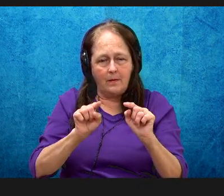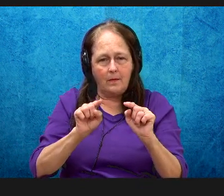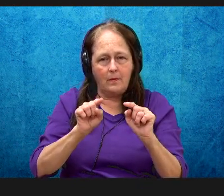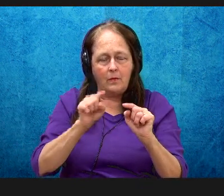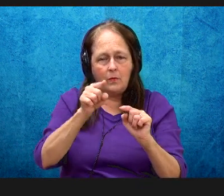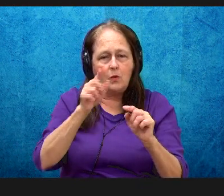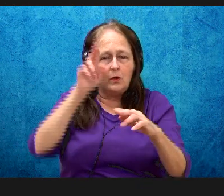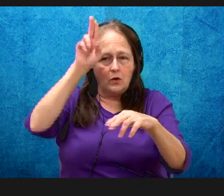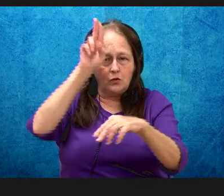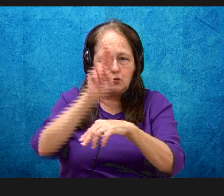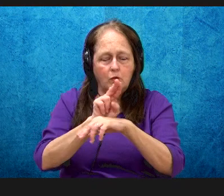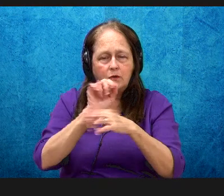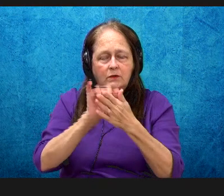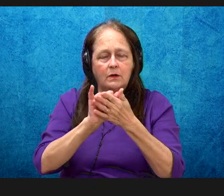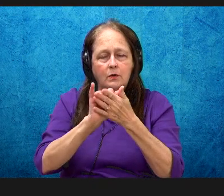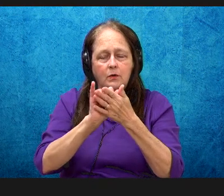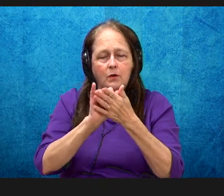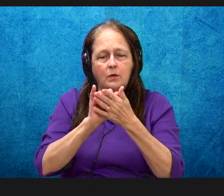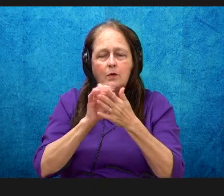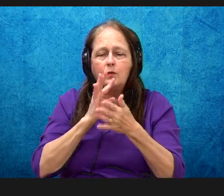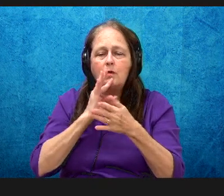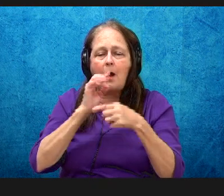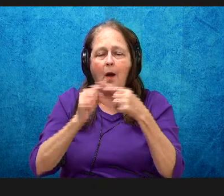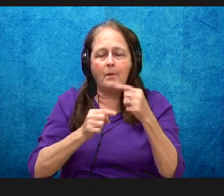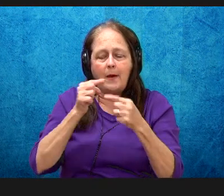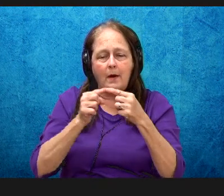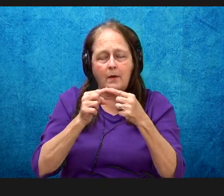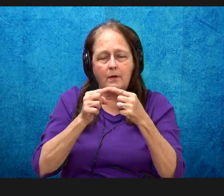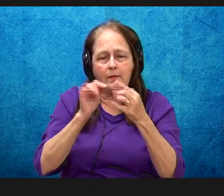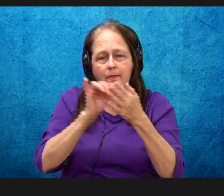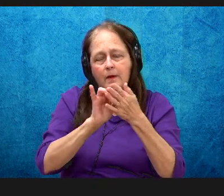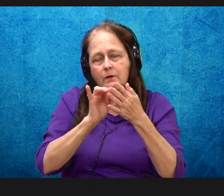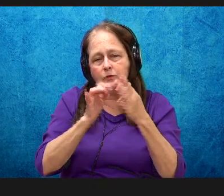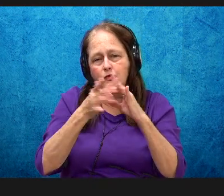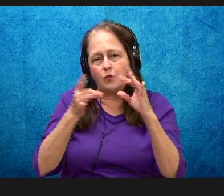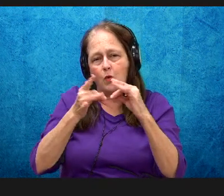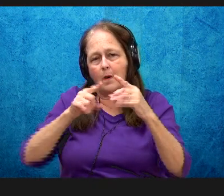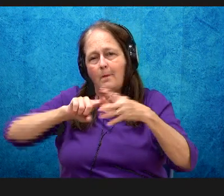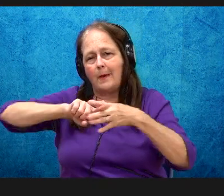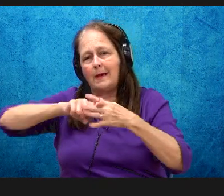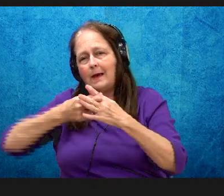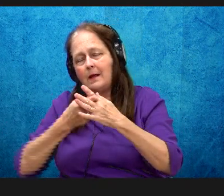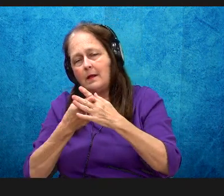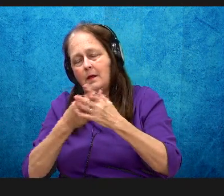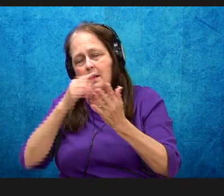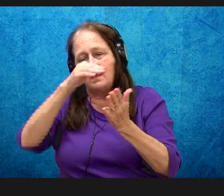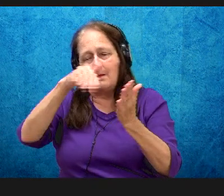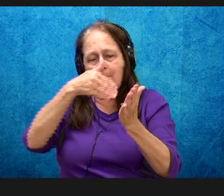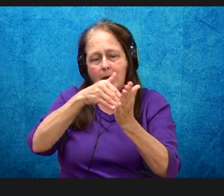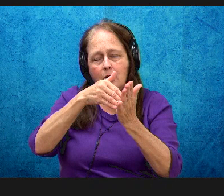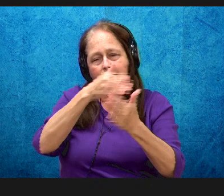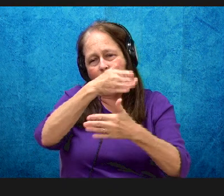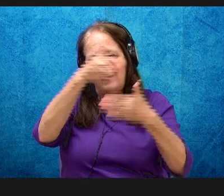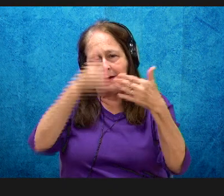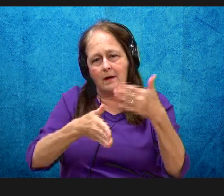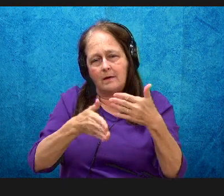you're used to this. This is basically when we're talking about when the story begins from the beginning, middle, to the